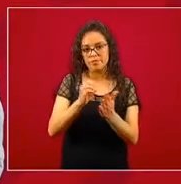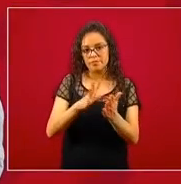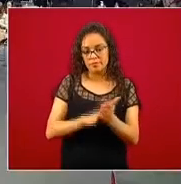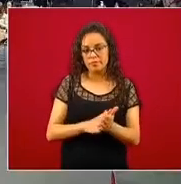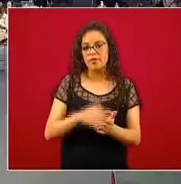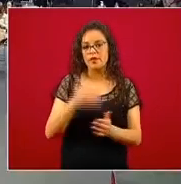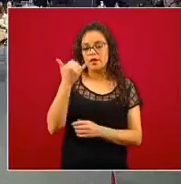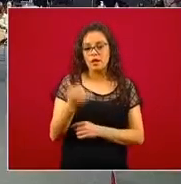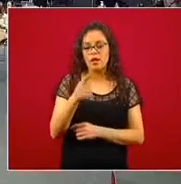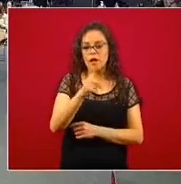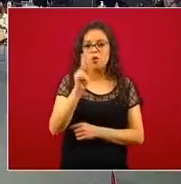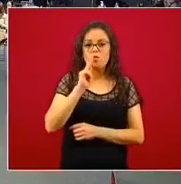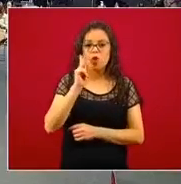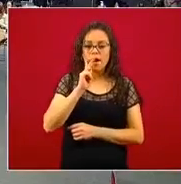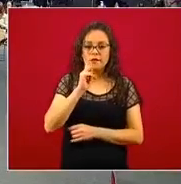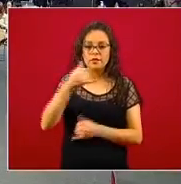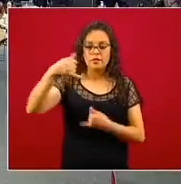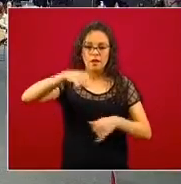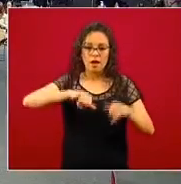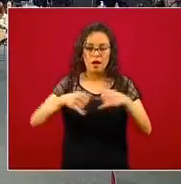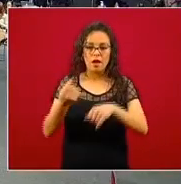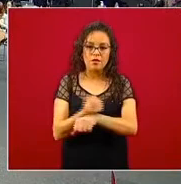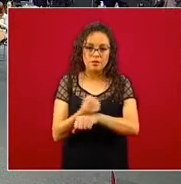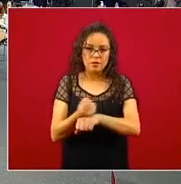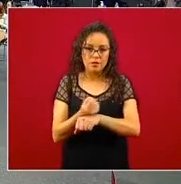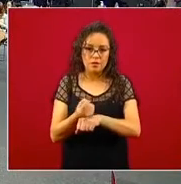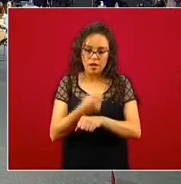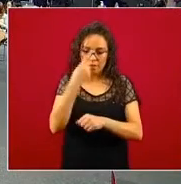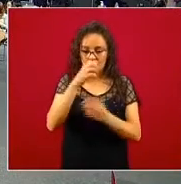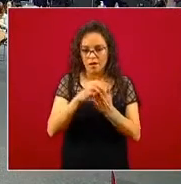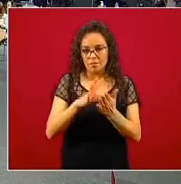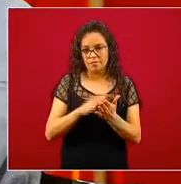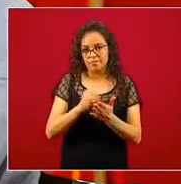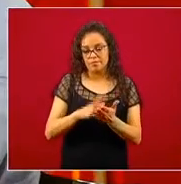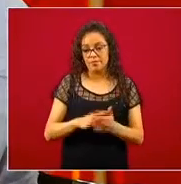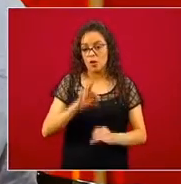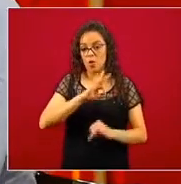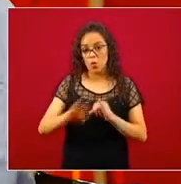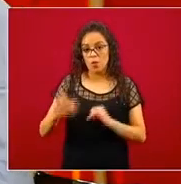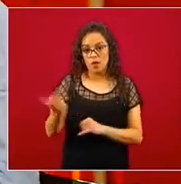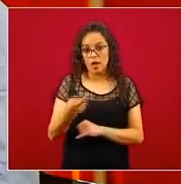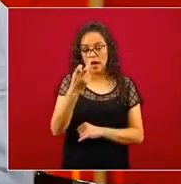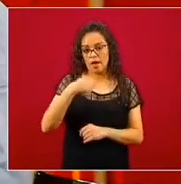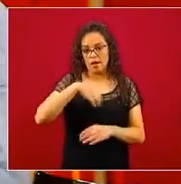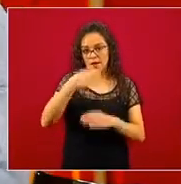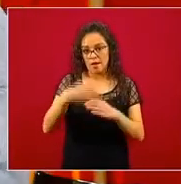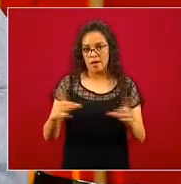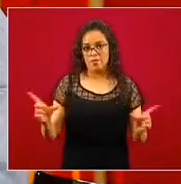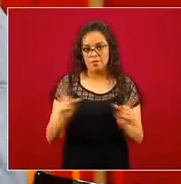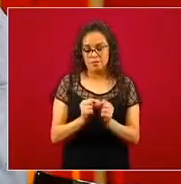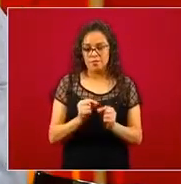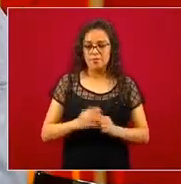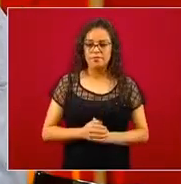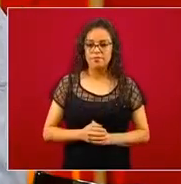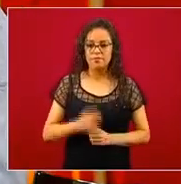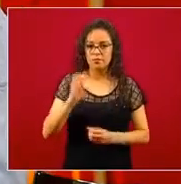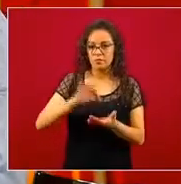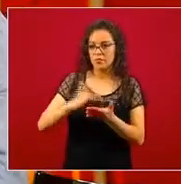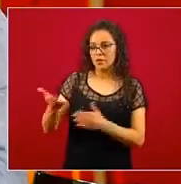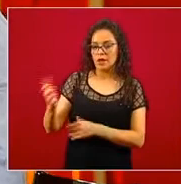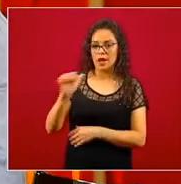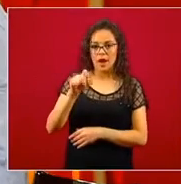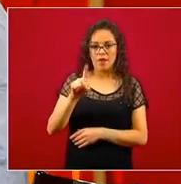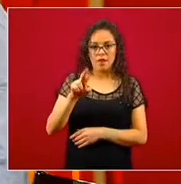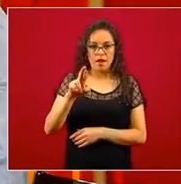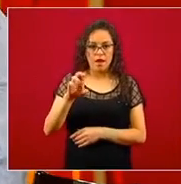going to have our zero prevalence survey? We've already said that our survey is going to have a specific component